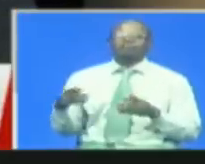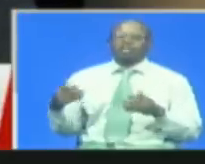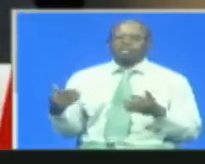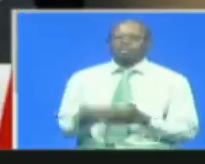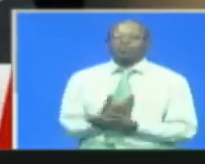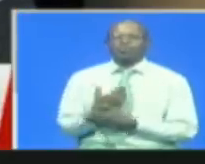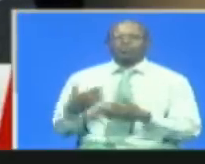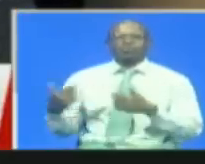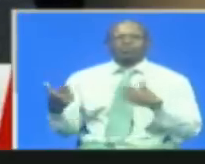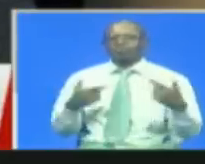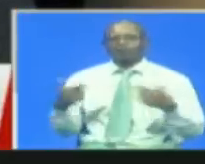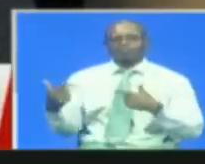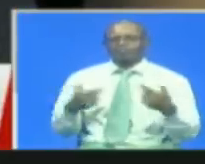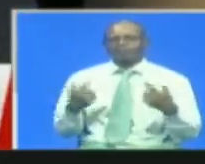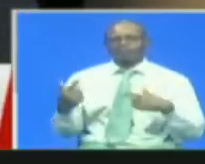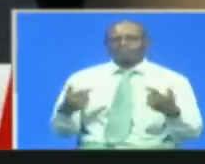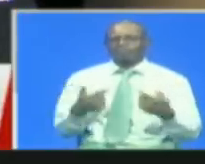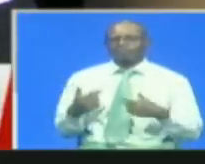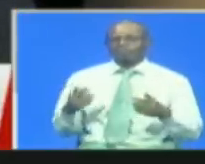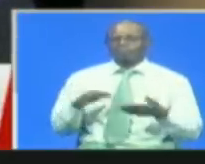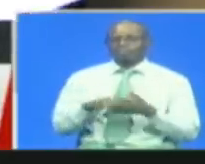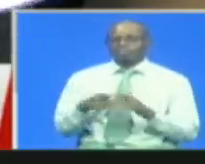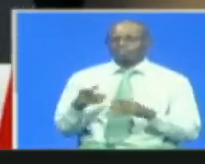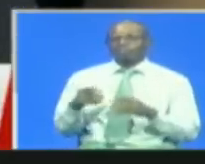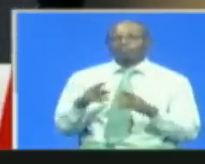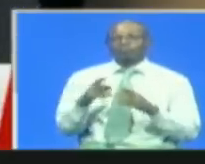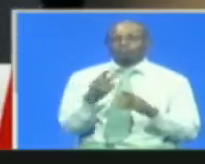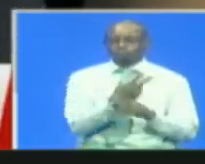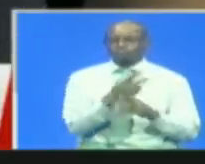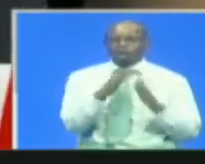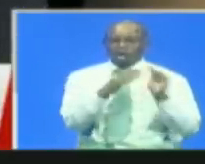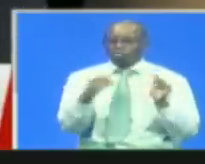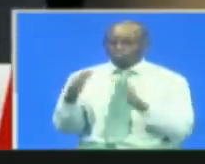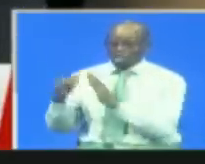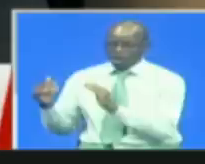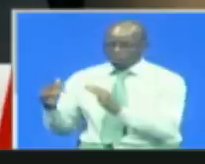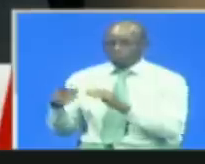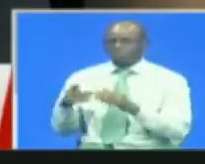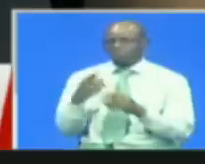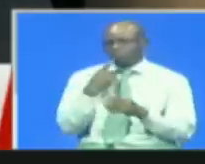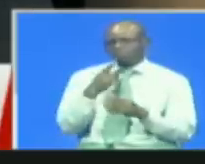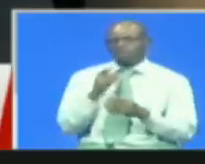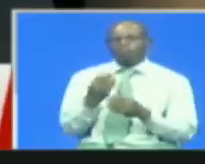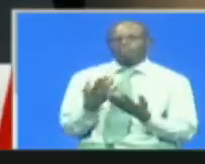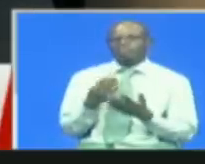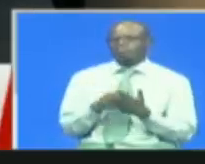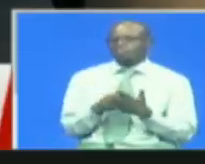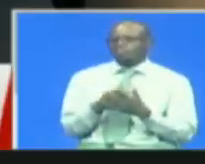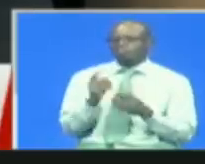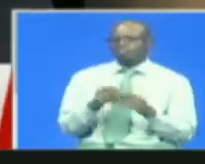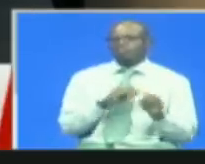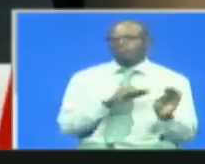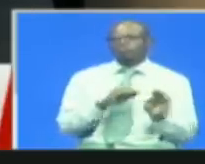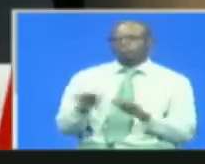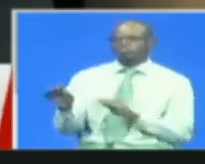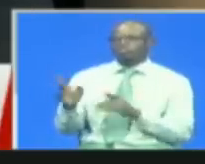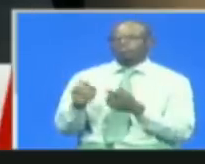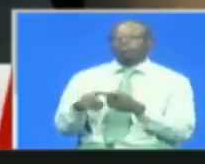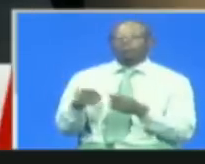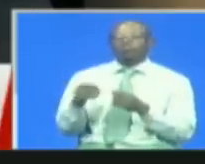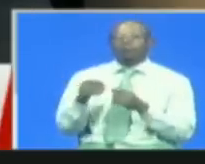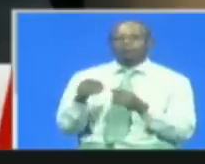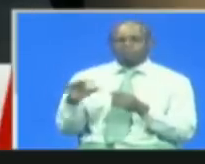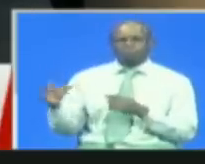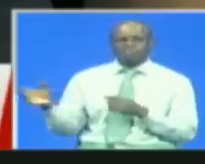houses, which are currently locked in a tussle over how much money should go to the counties. NTV's political affairs reporter